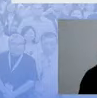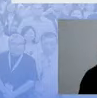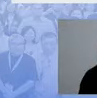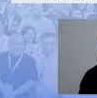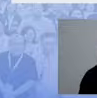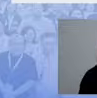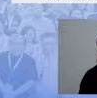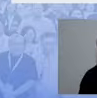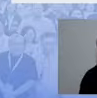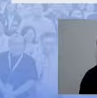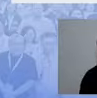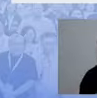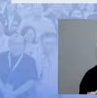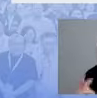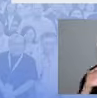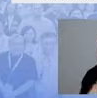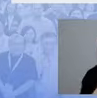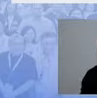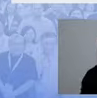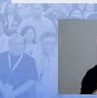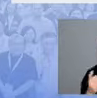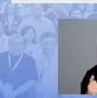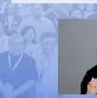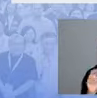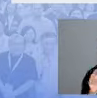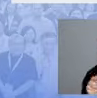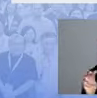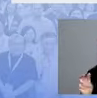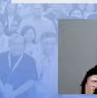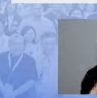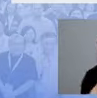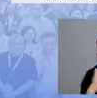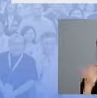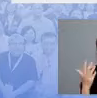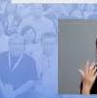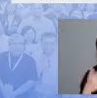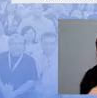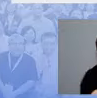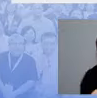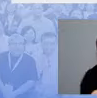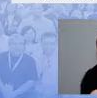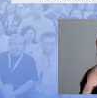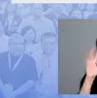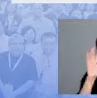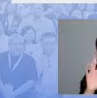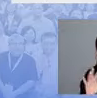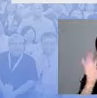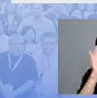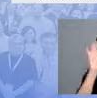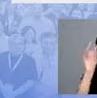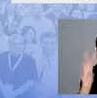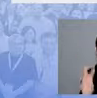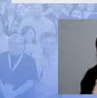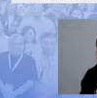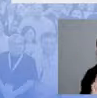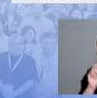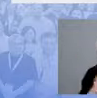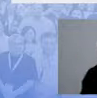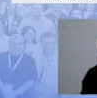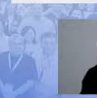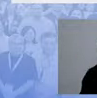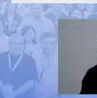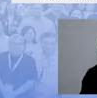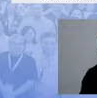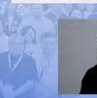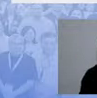So as conclusion, okay, we are actually getting a wonderful framework which has SSE, SDG, and